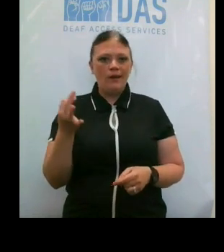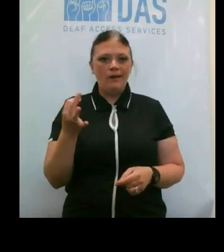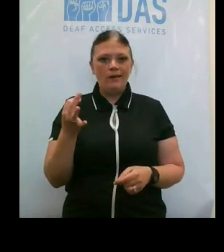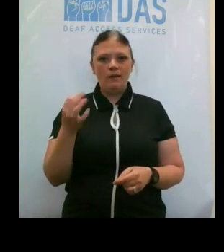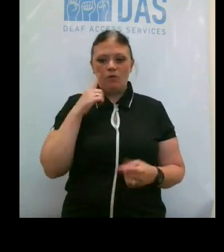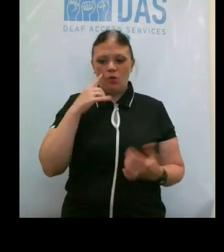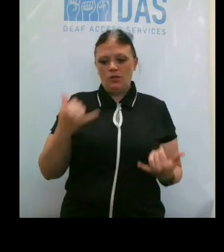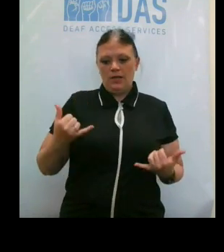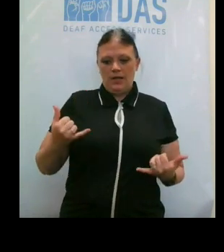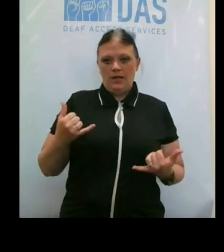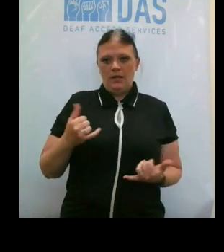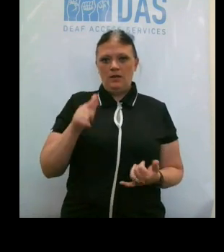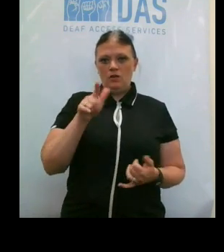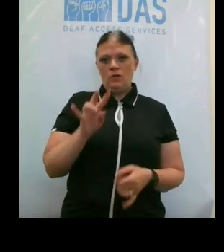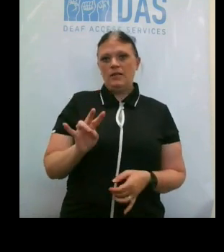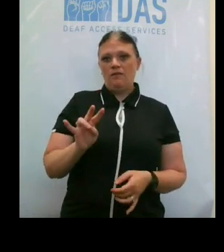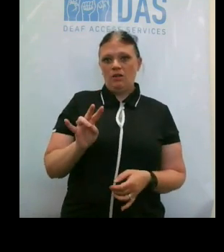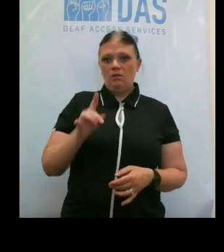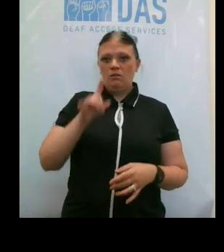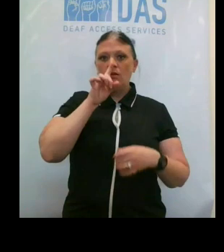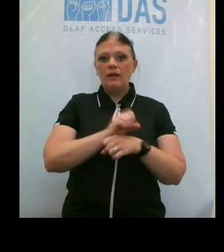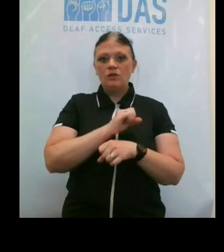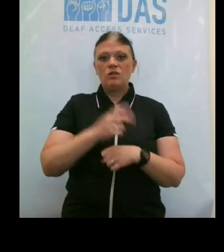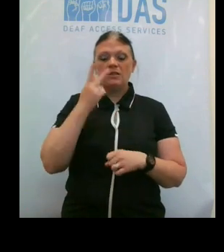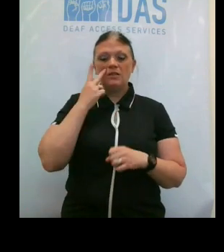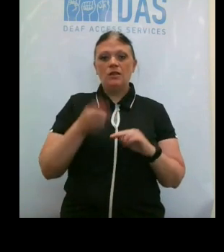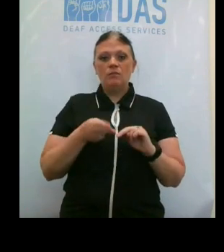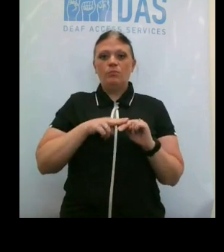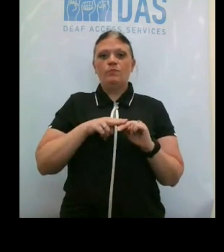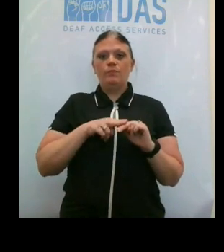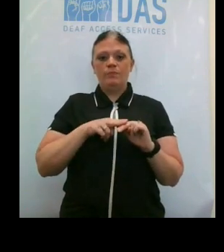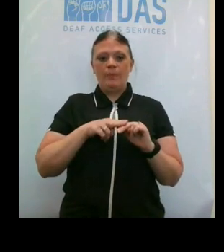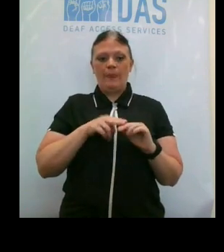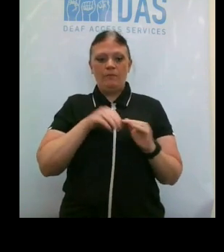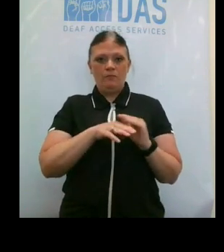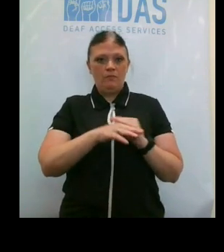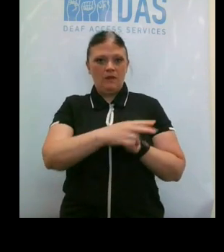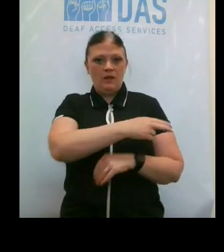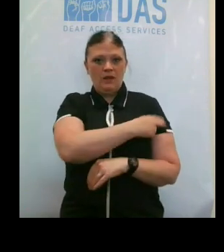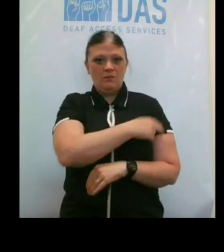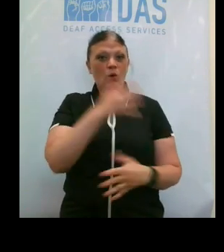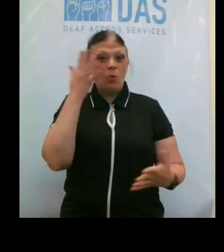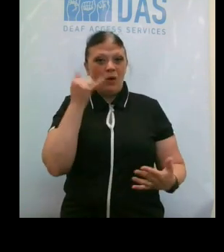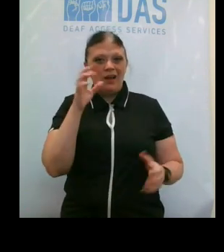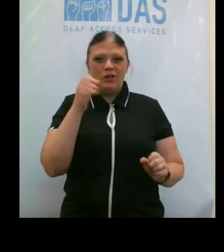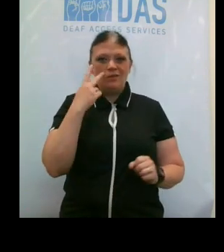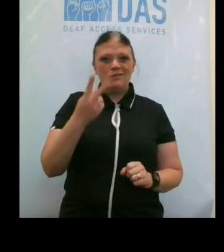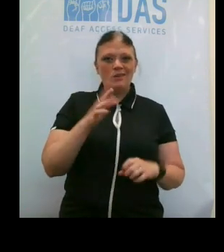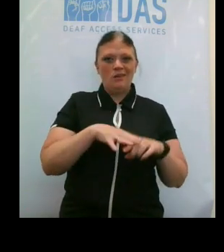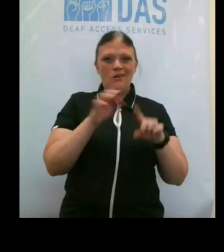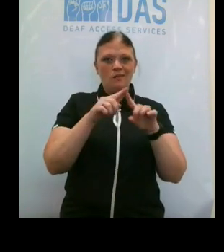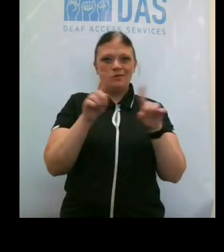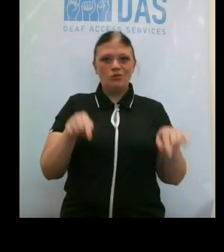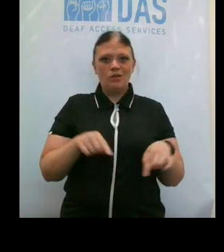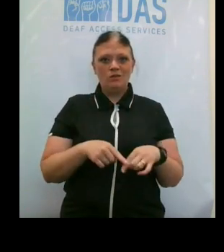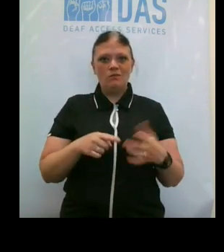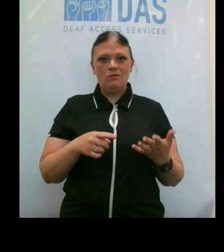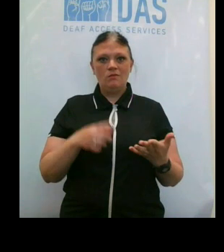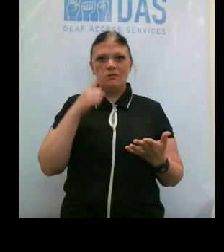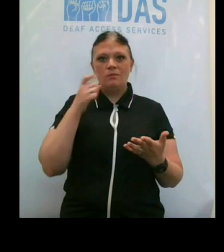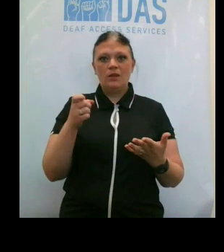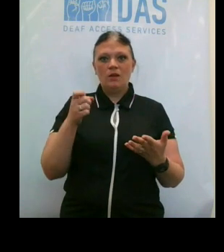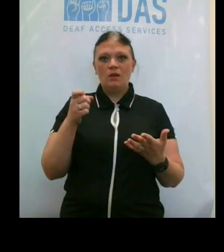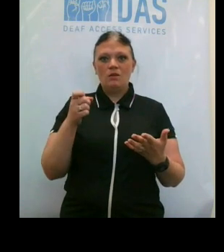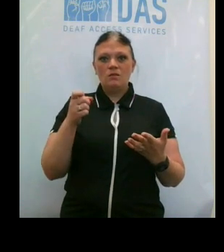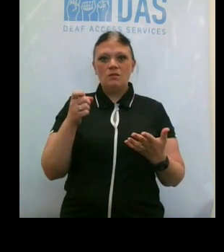for today, May 27th, we actually saw an uptick in hospitalizations. Why? Well, you can see it on the screen here because there have